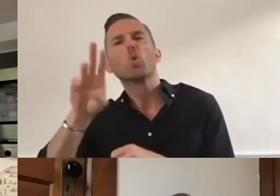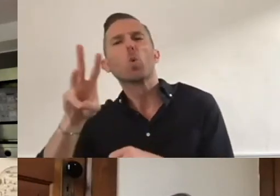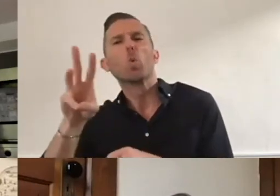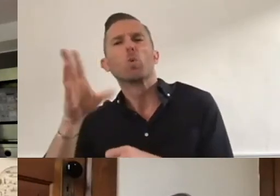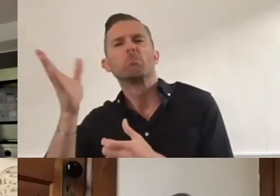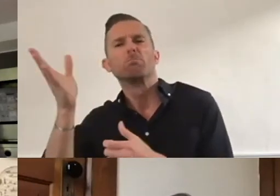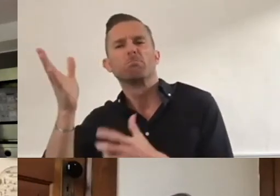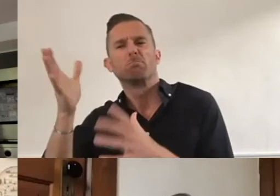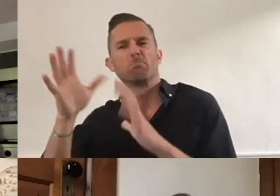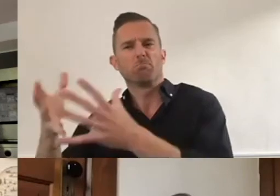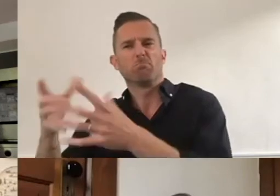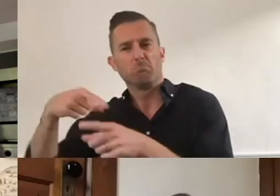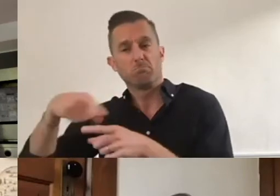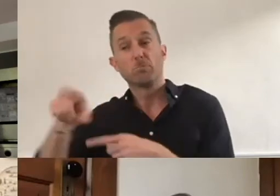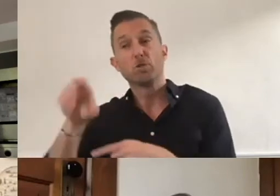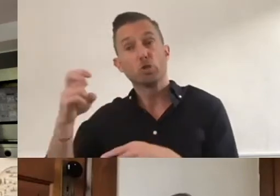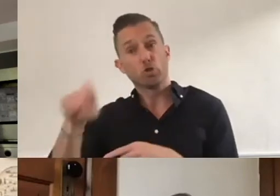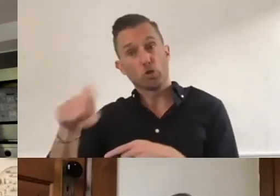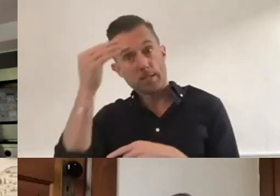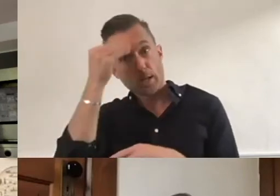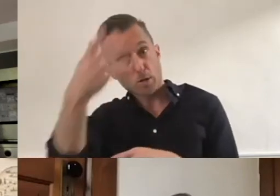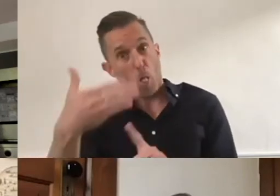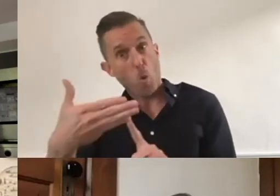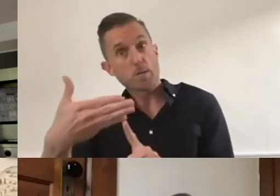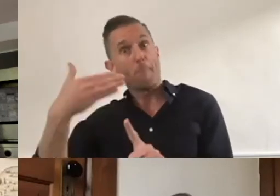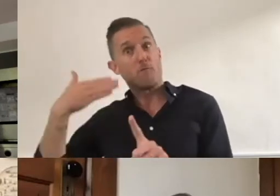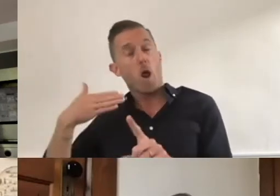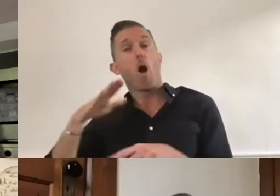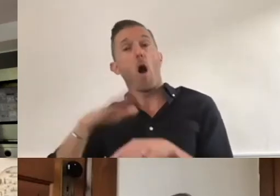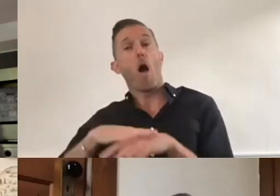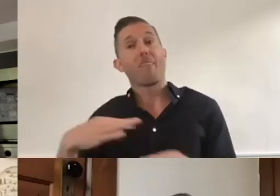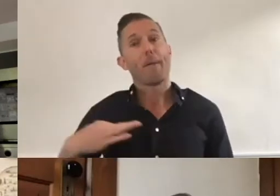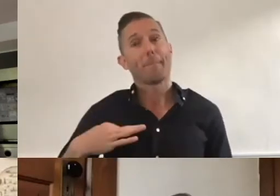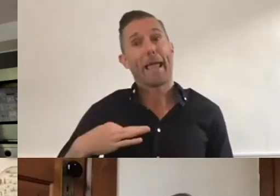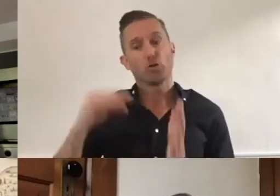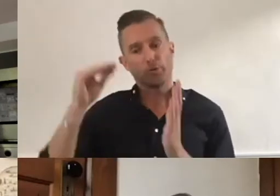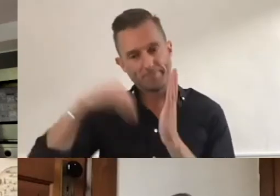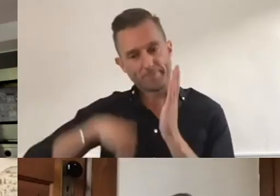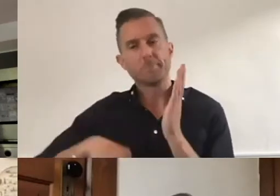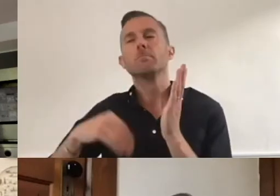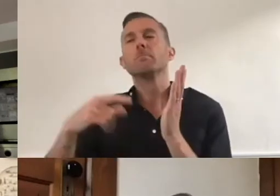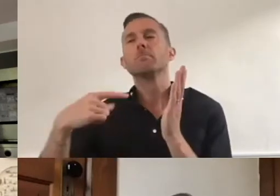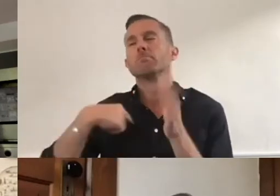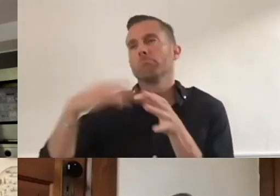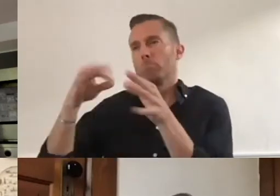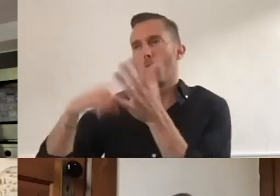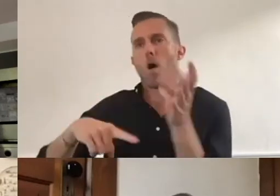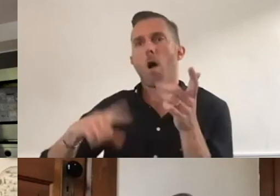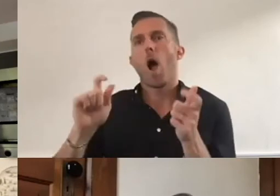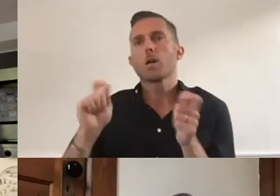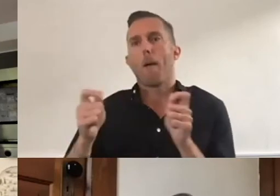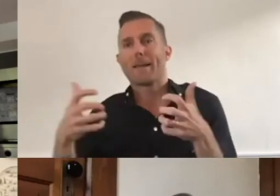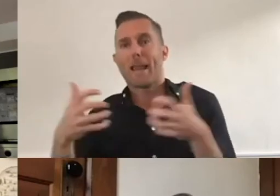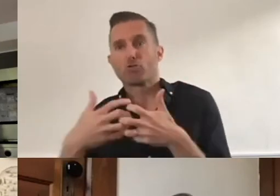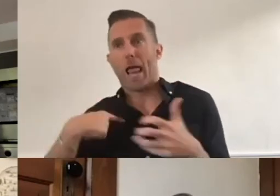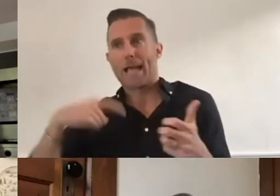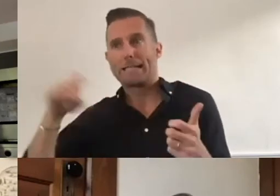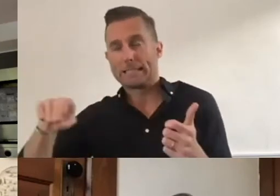she disclose it up front on the application and say what accommodations she might need? What's the best